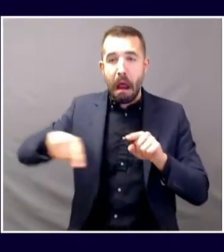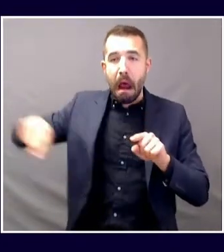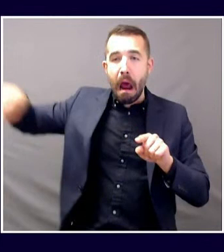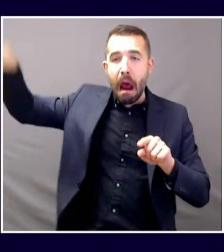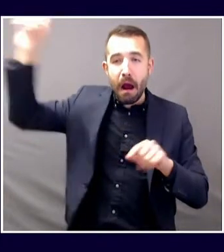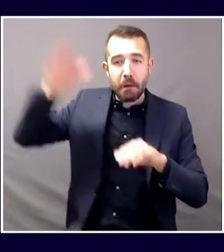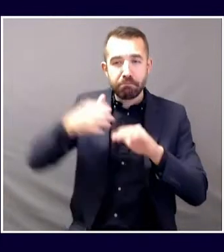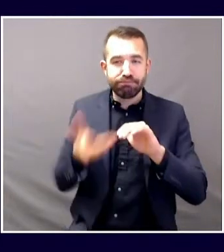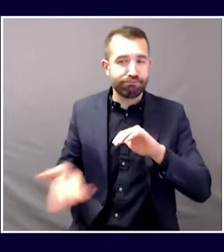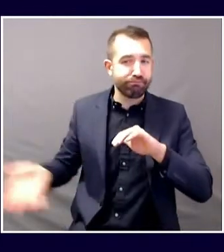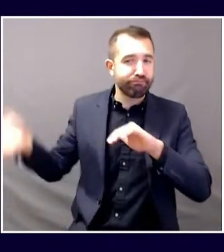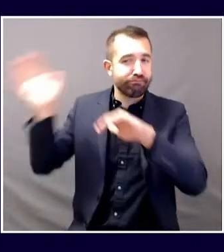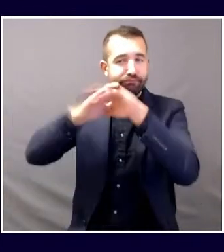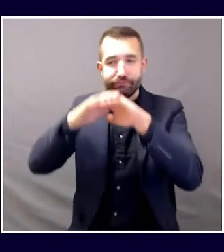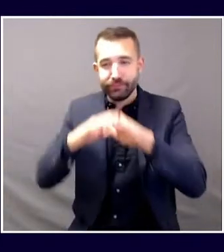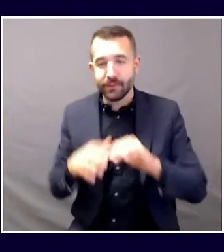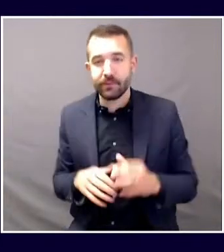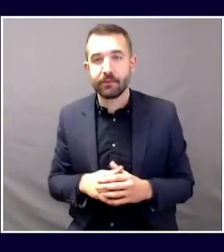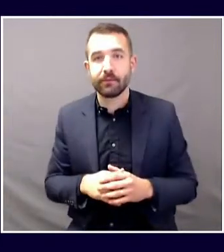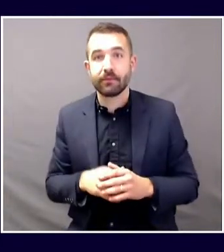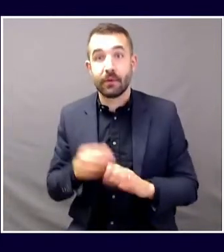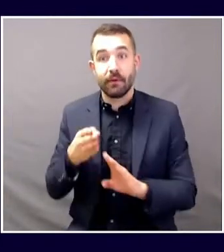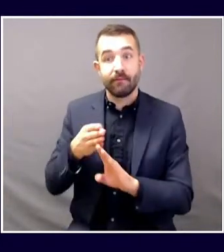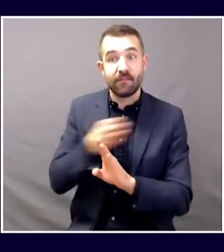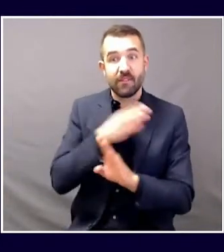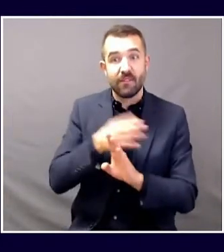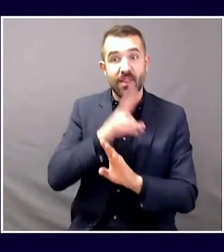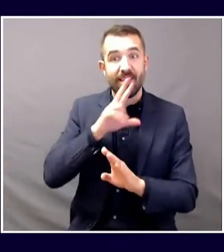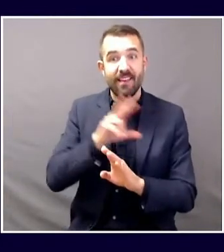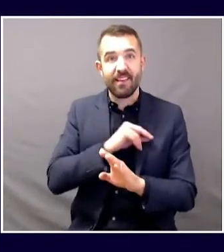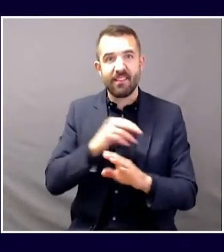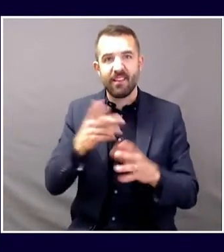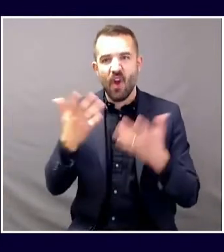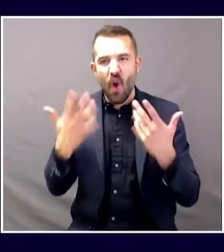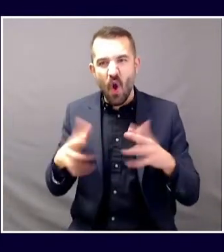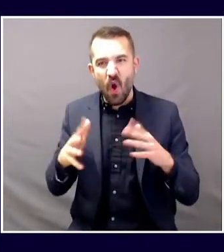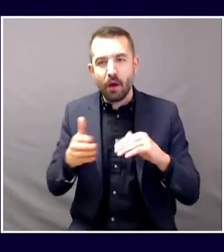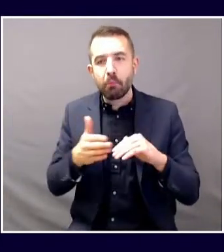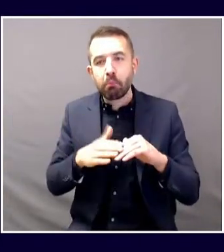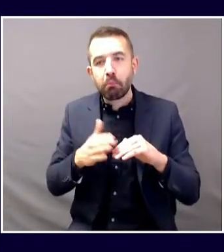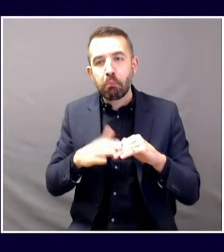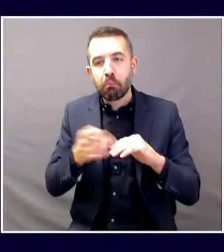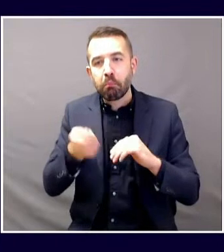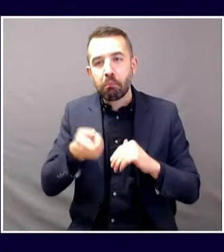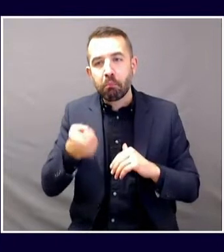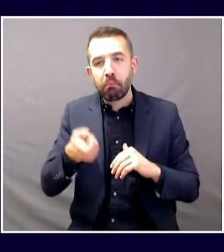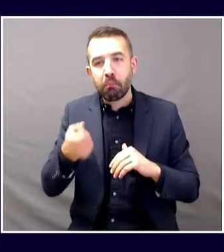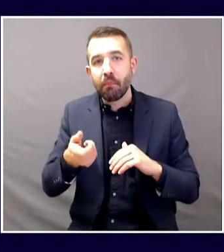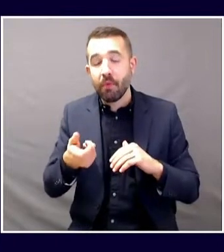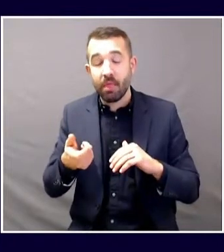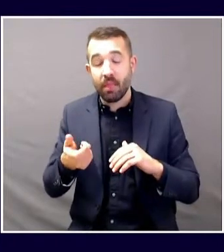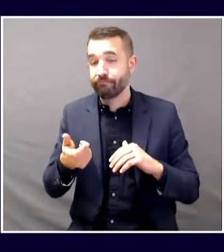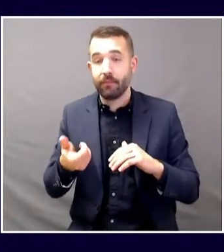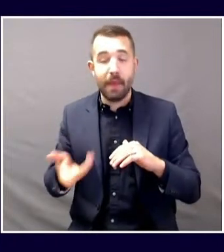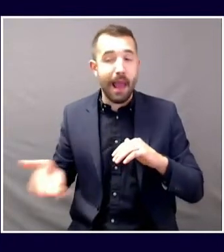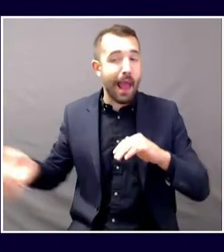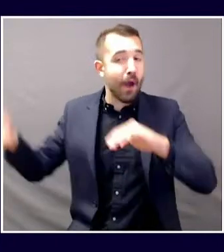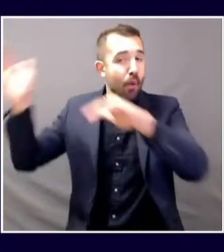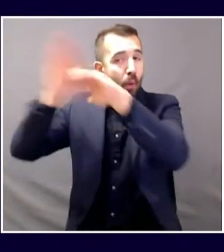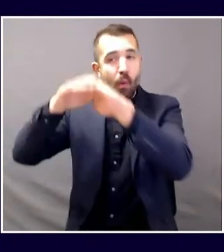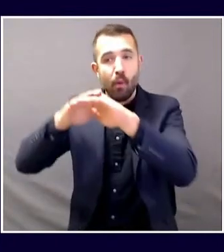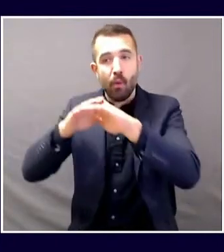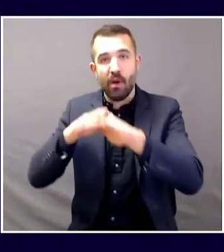were already increasing in Canada, but following about one incubation period or so after their